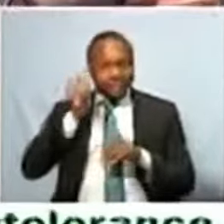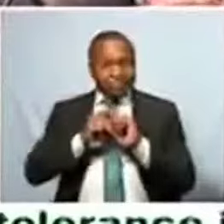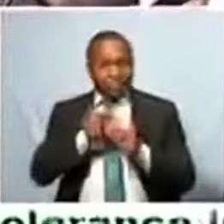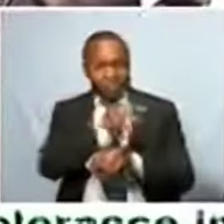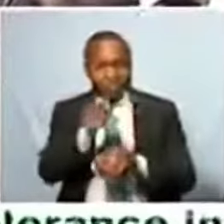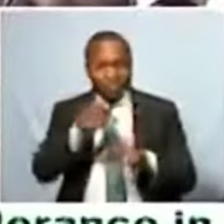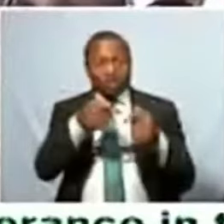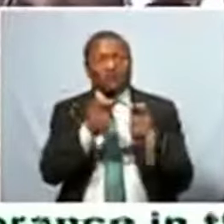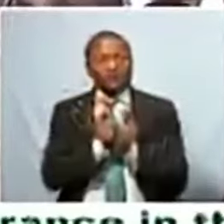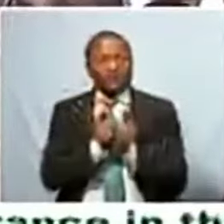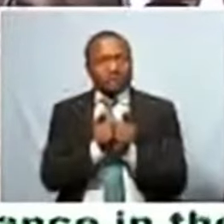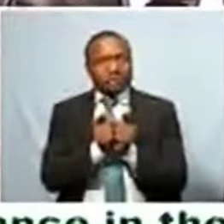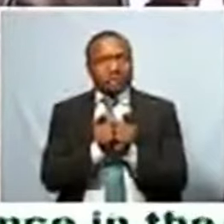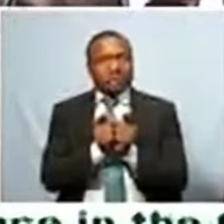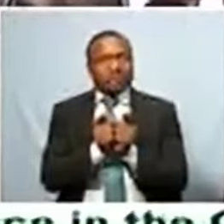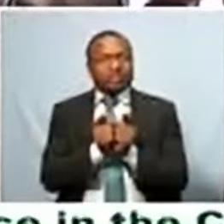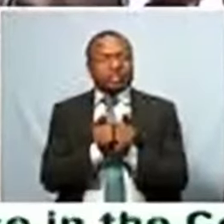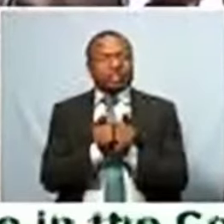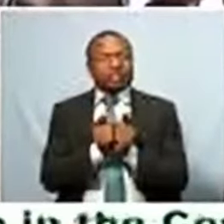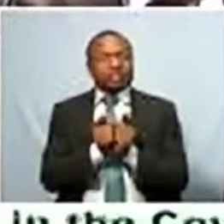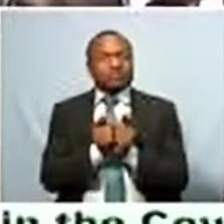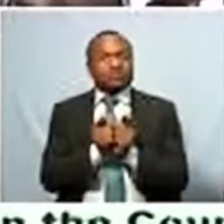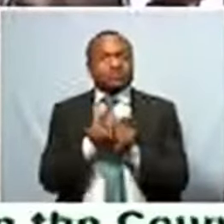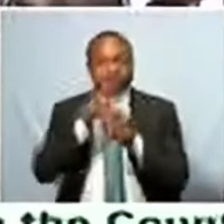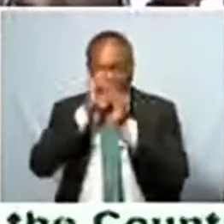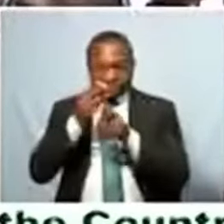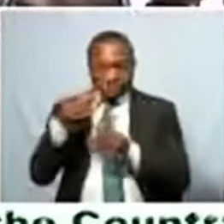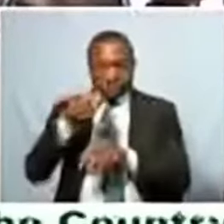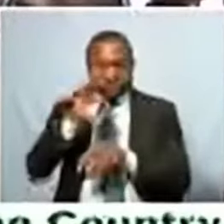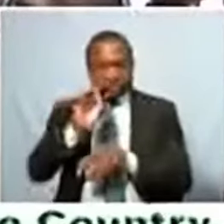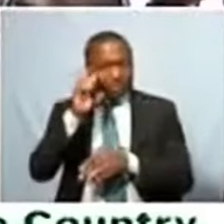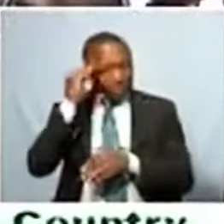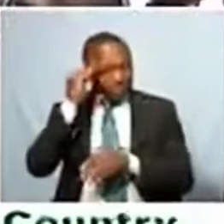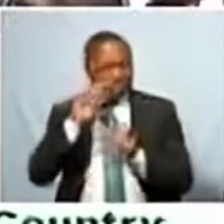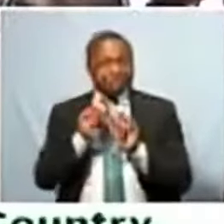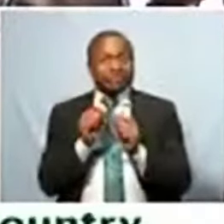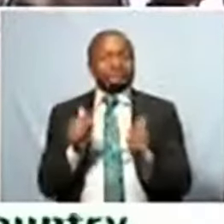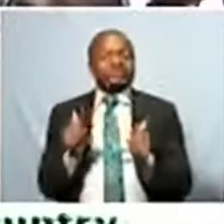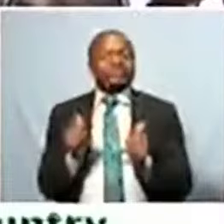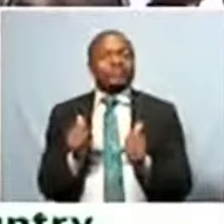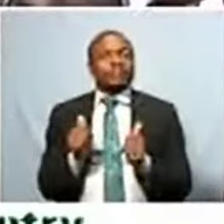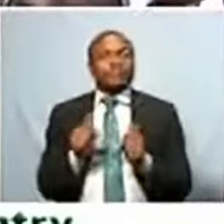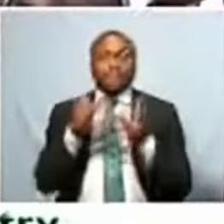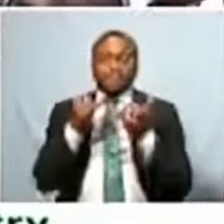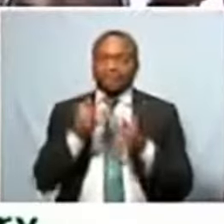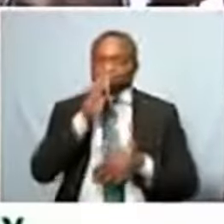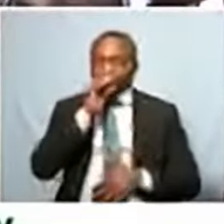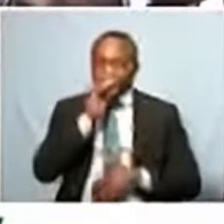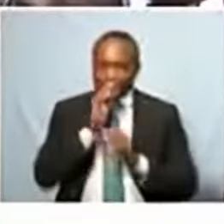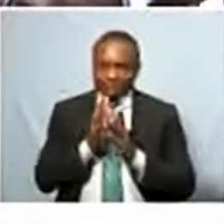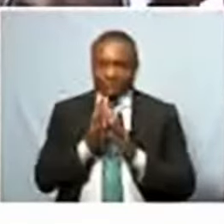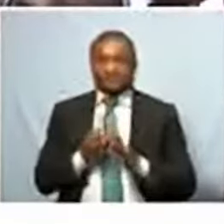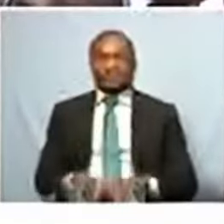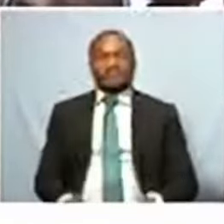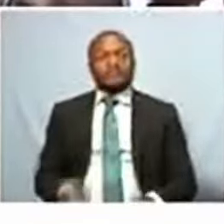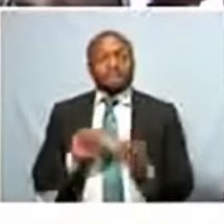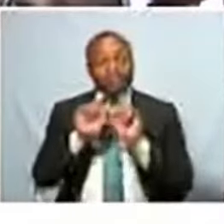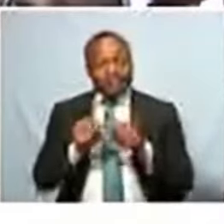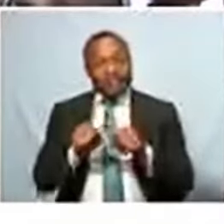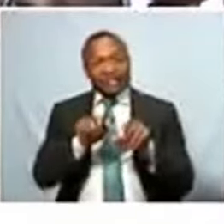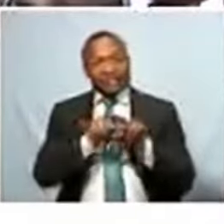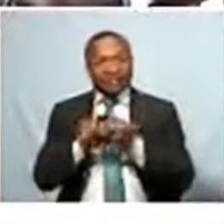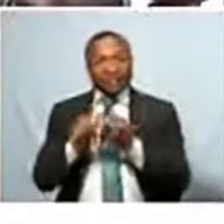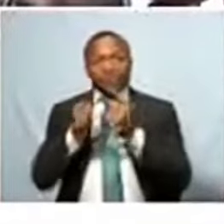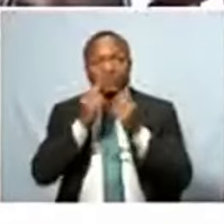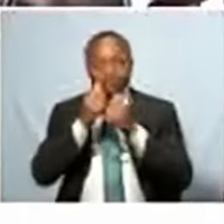those groupings who actually Honorable Fuwe knows very well. Now, Madam Speaker, let me also